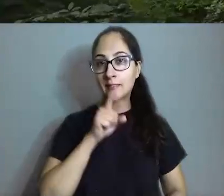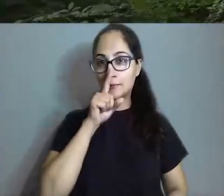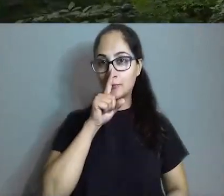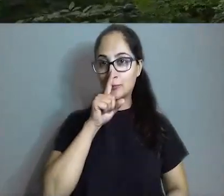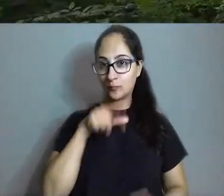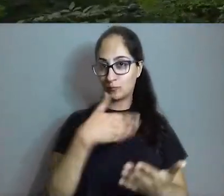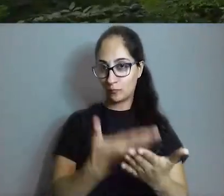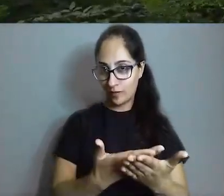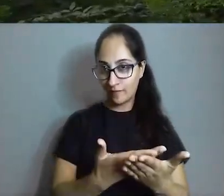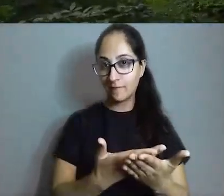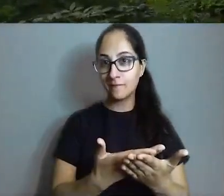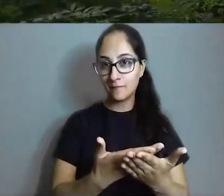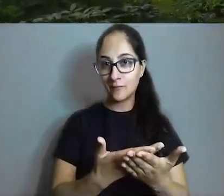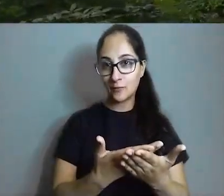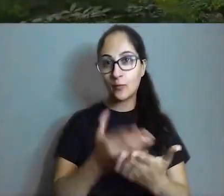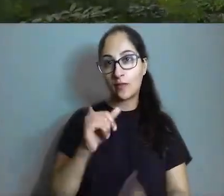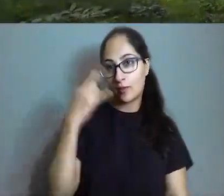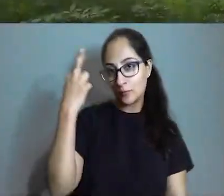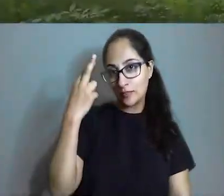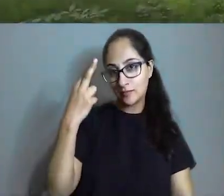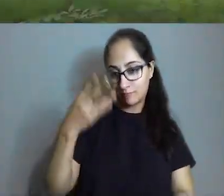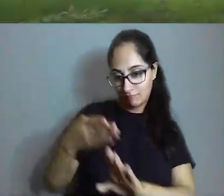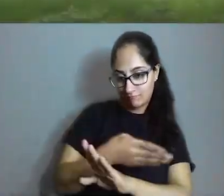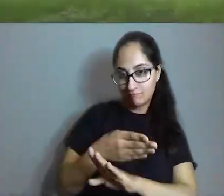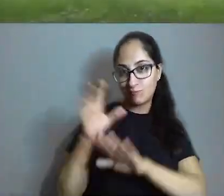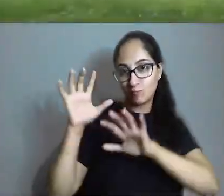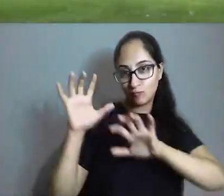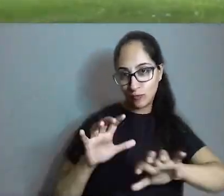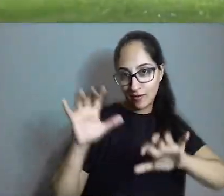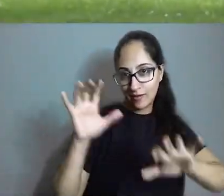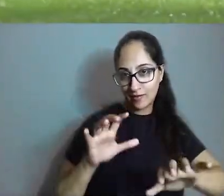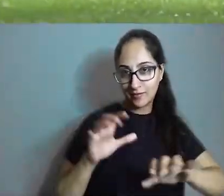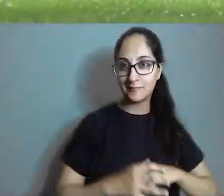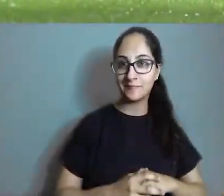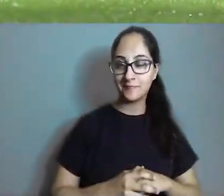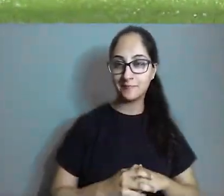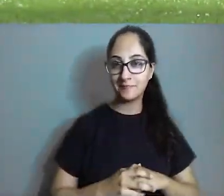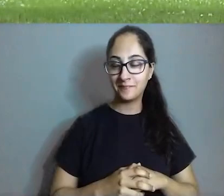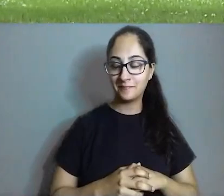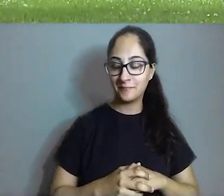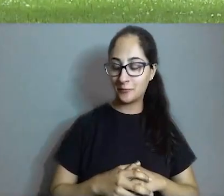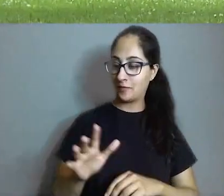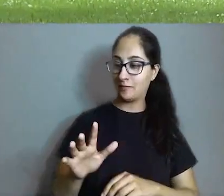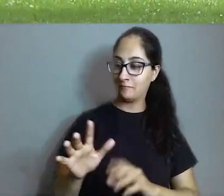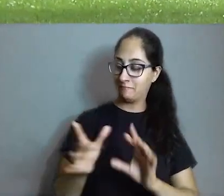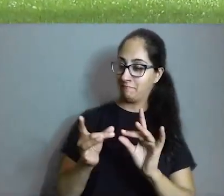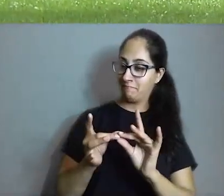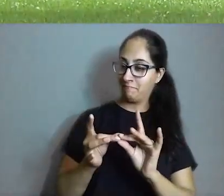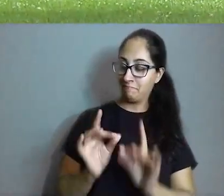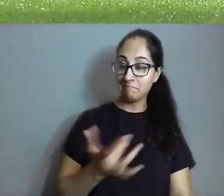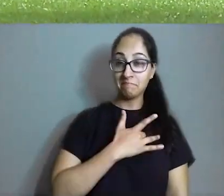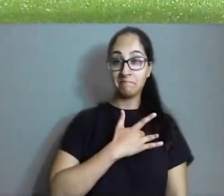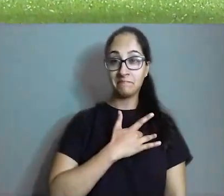it's the streets being cleaned before the Imam's ceremony. Was the rain just washing the